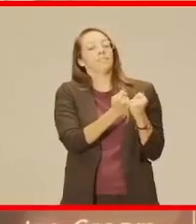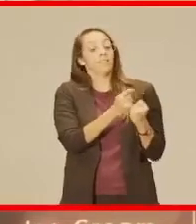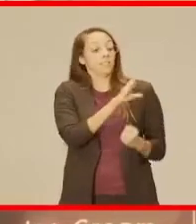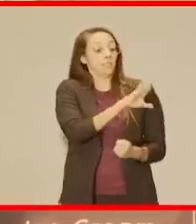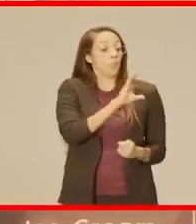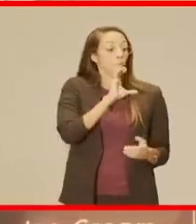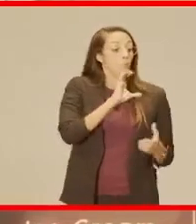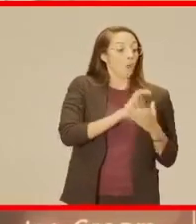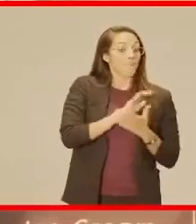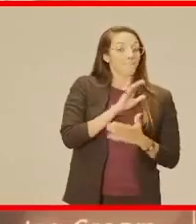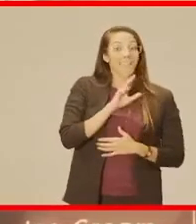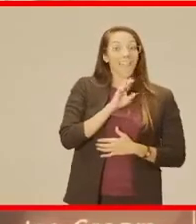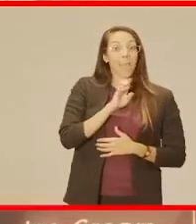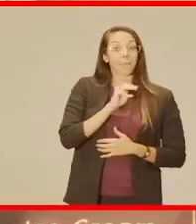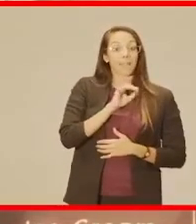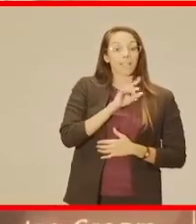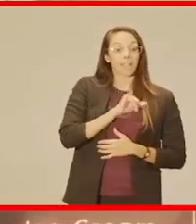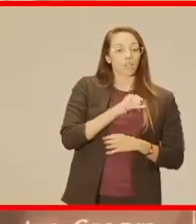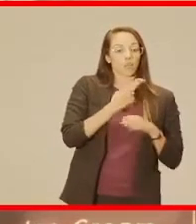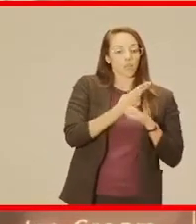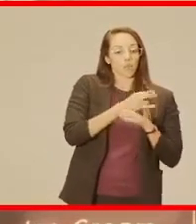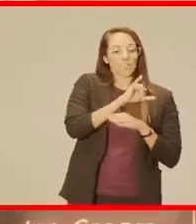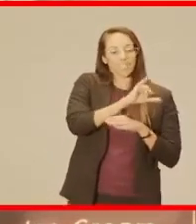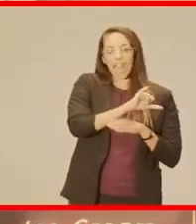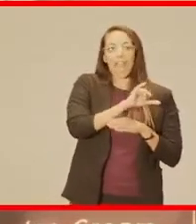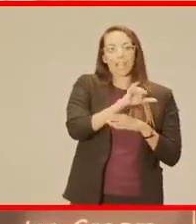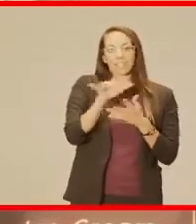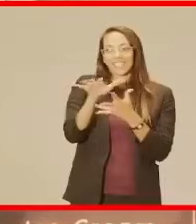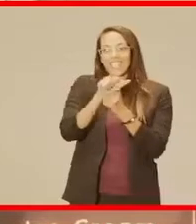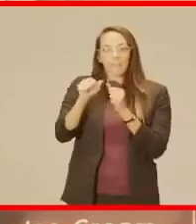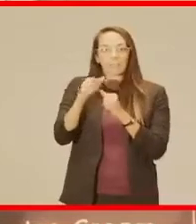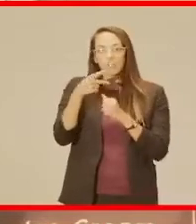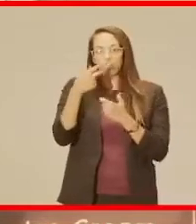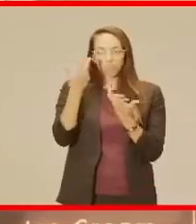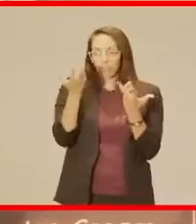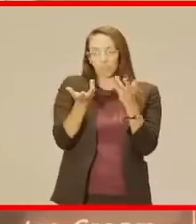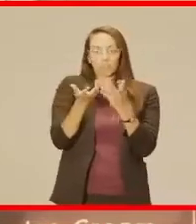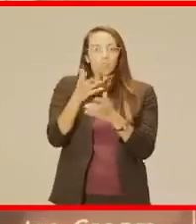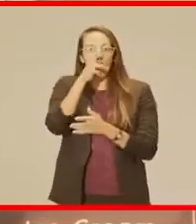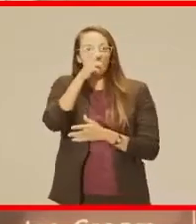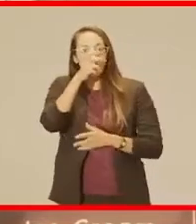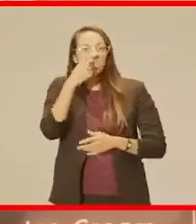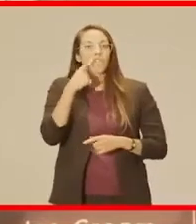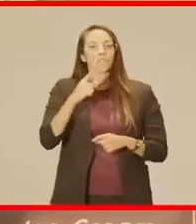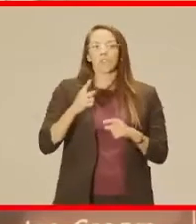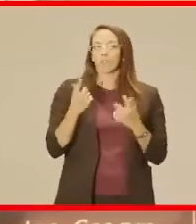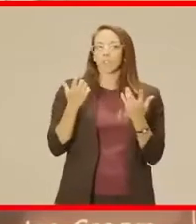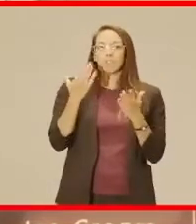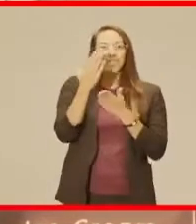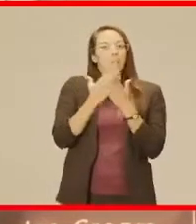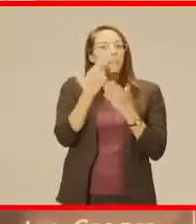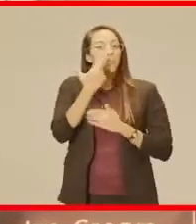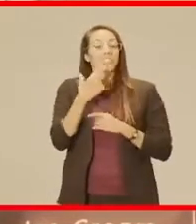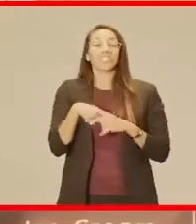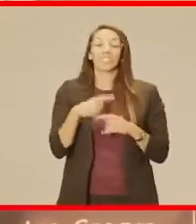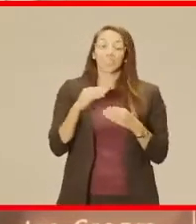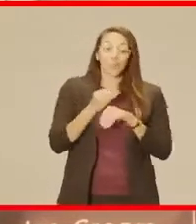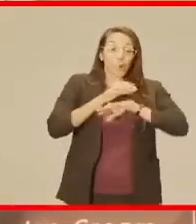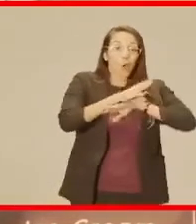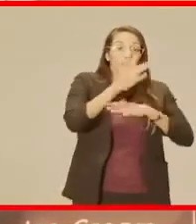Emily, used the damaged Peacock Miraculous many times for unknown reasons. It caused her to get sick,